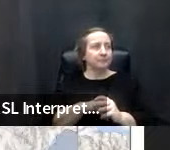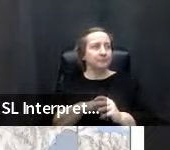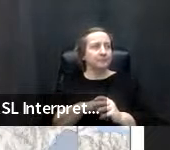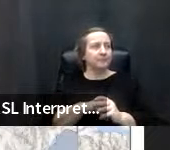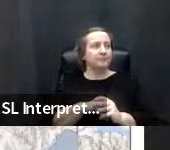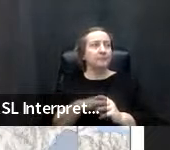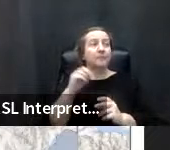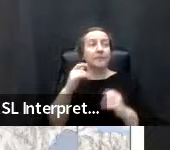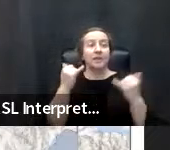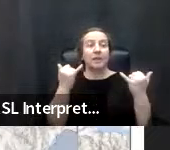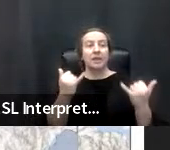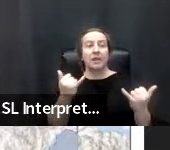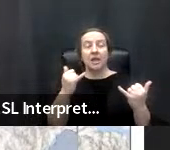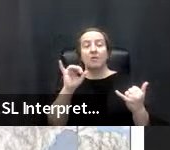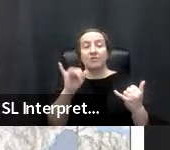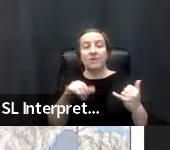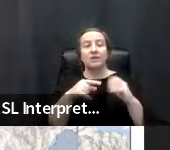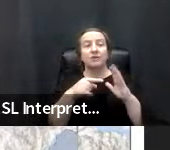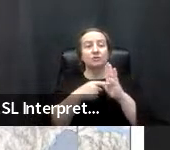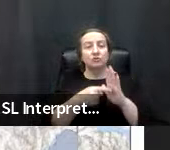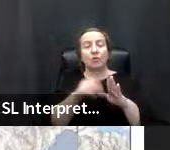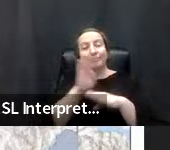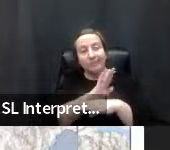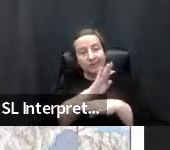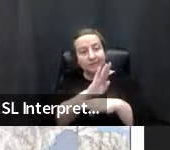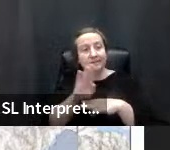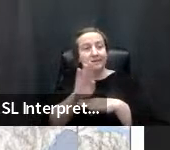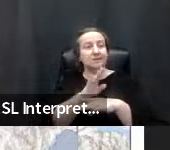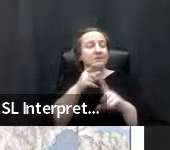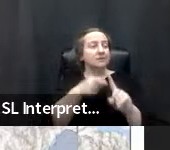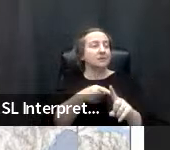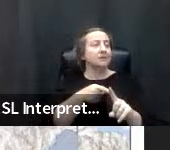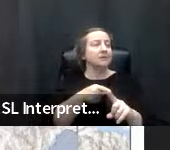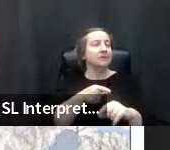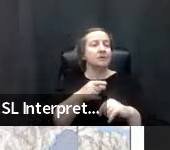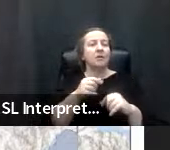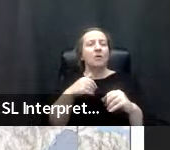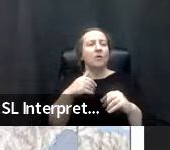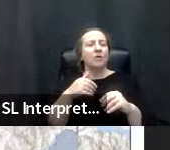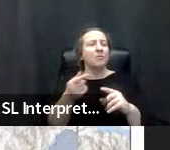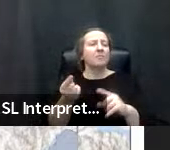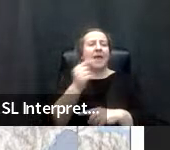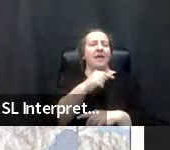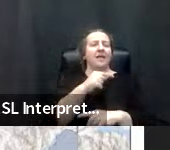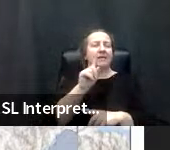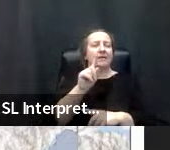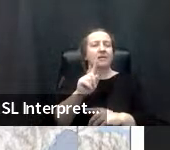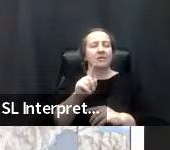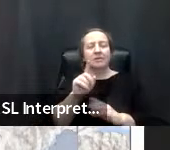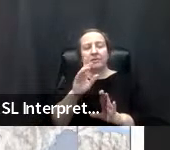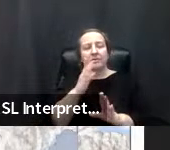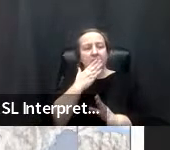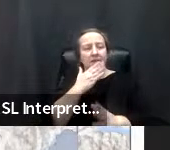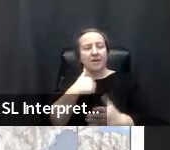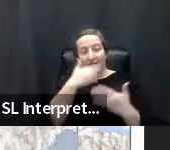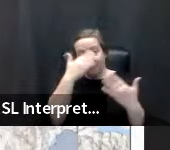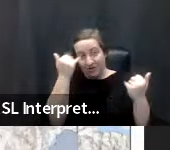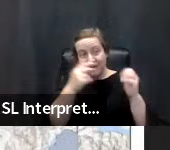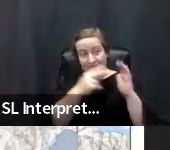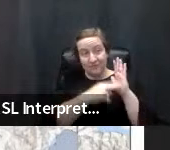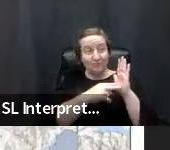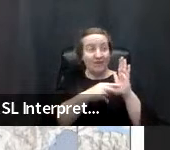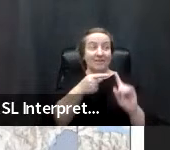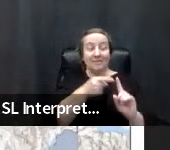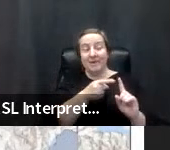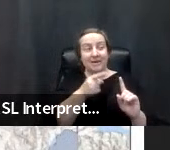Thank you. So this is showing the commercial, and actually I'll go back one slide for me. Sorry, real quick. Thank you. I forgot to read the main